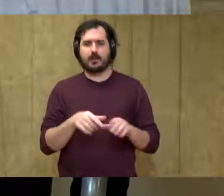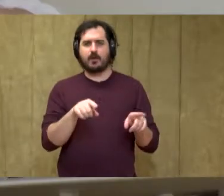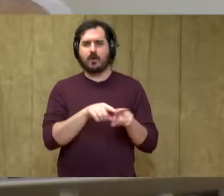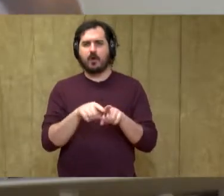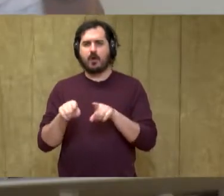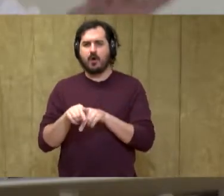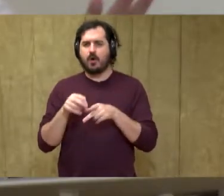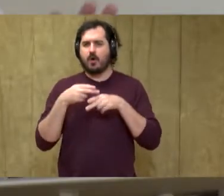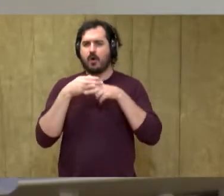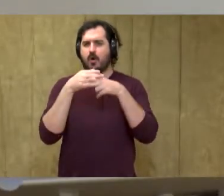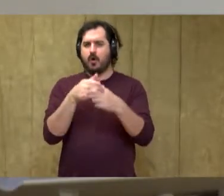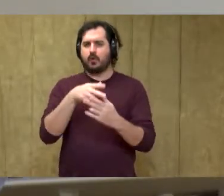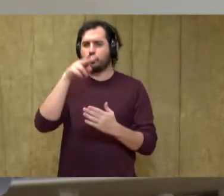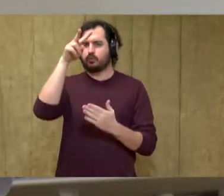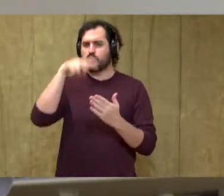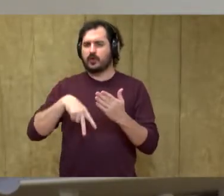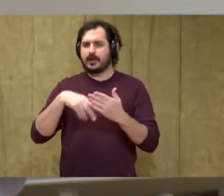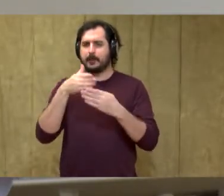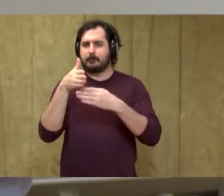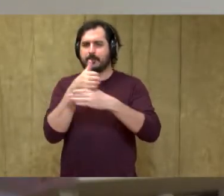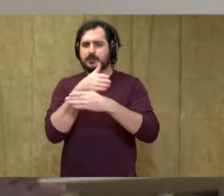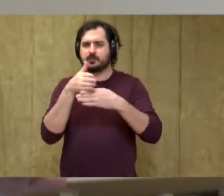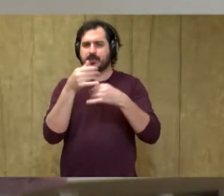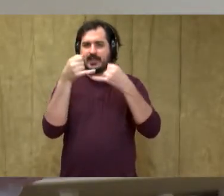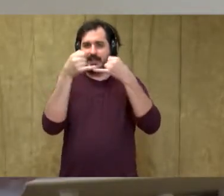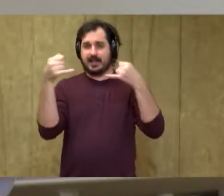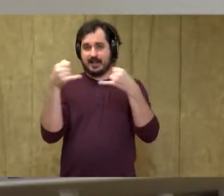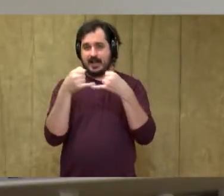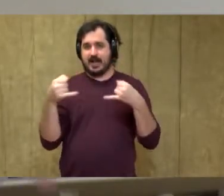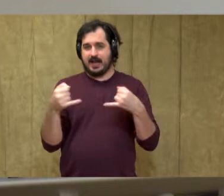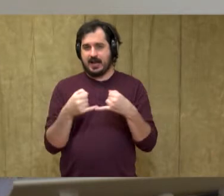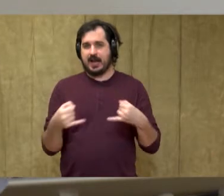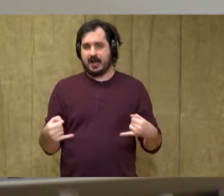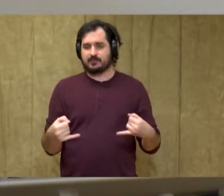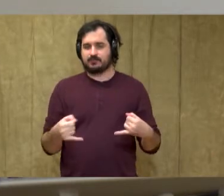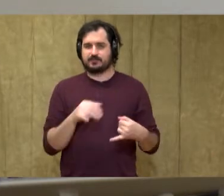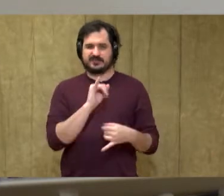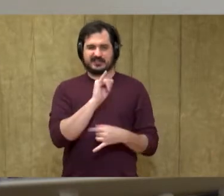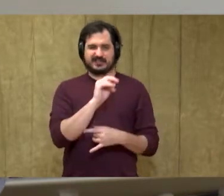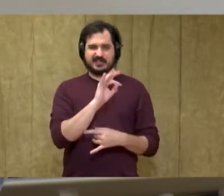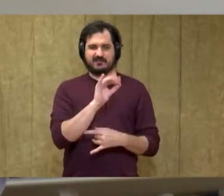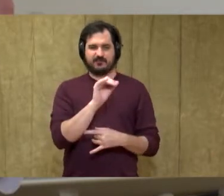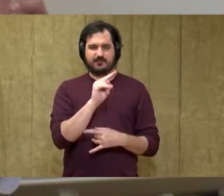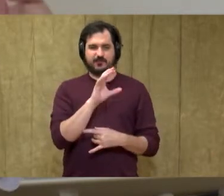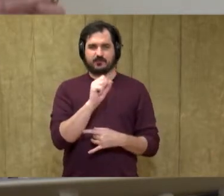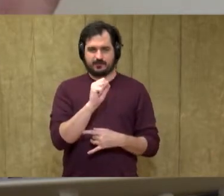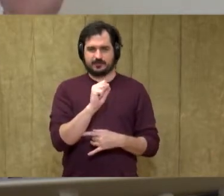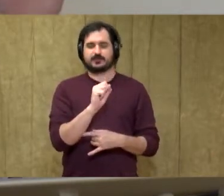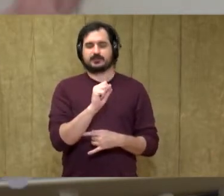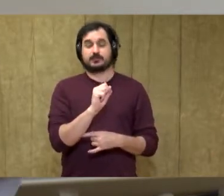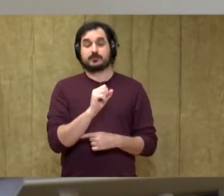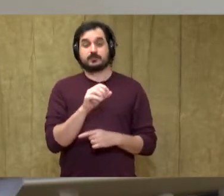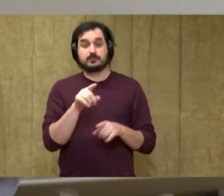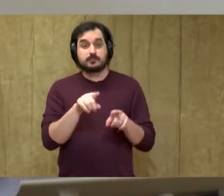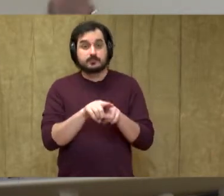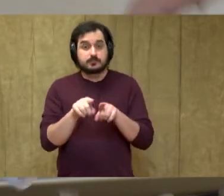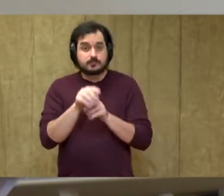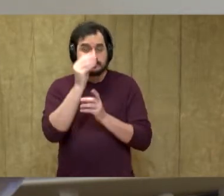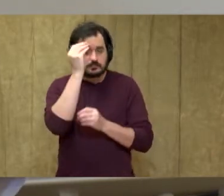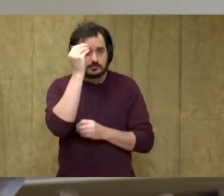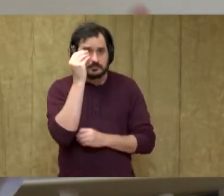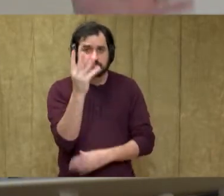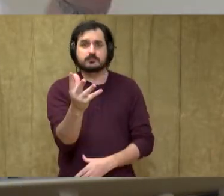have many different inferences and conclusions about the exact same task